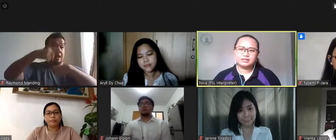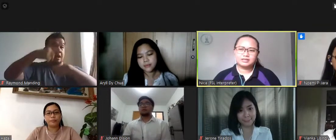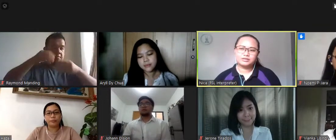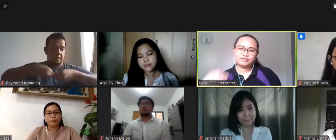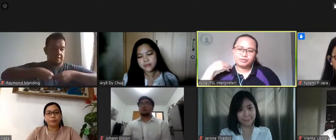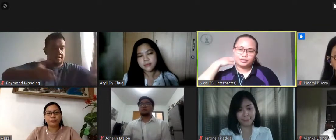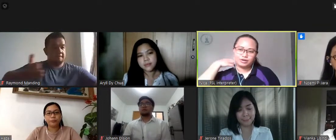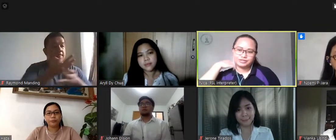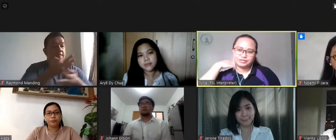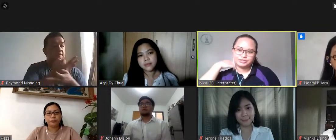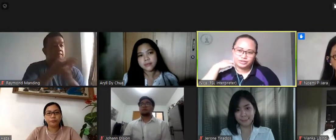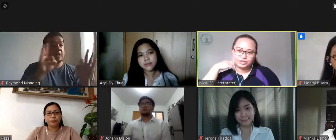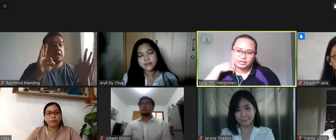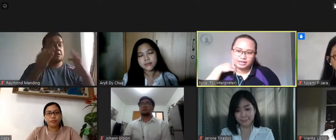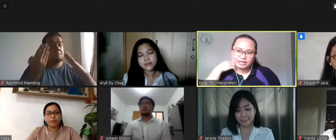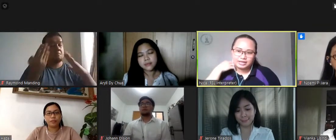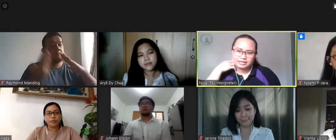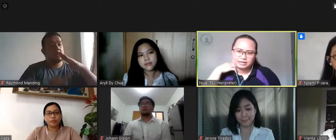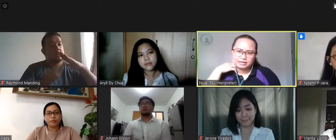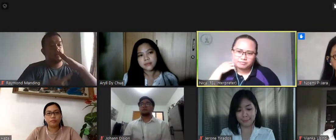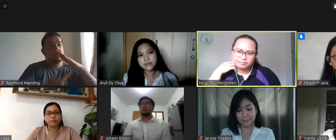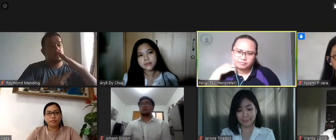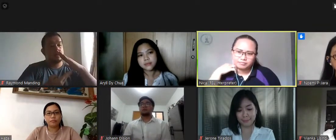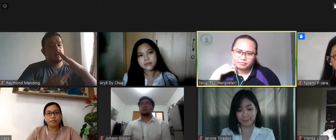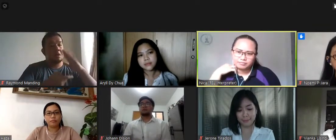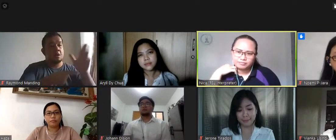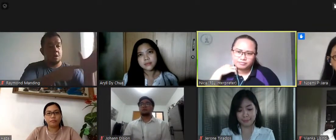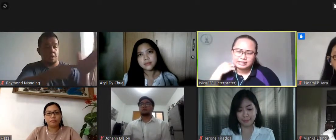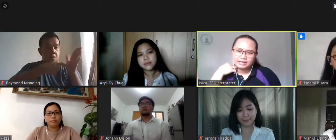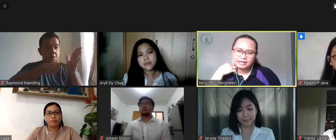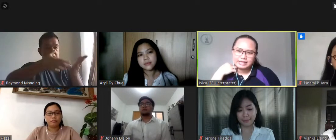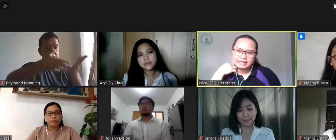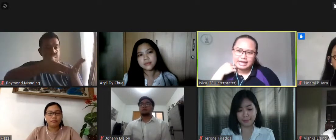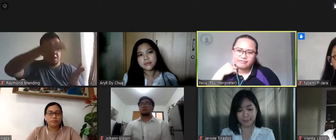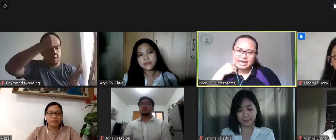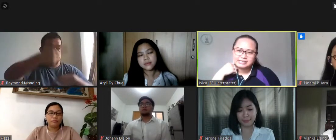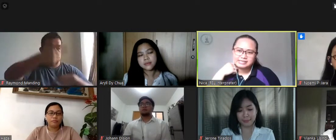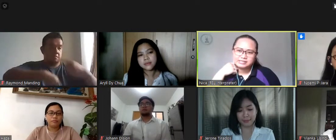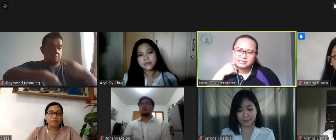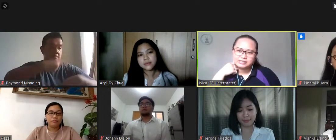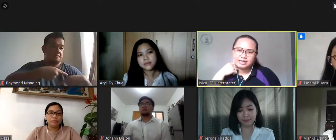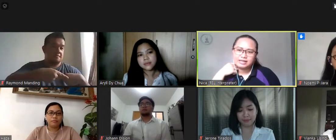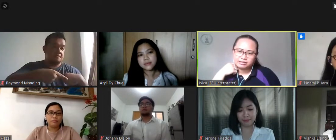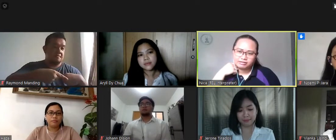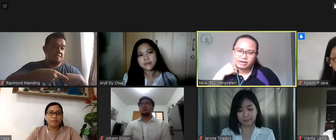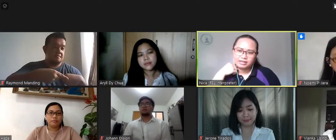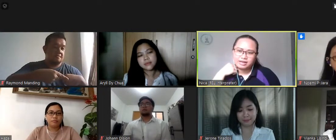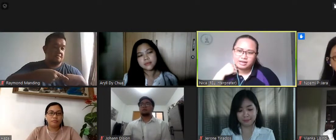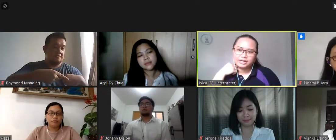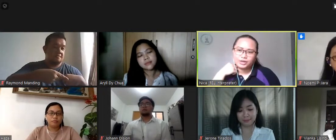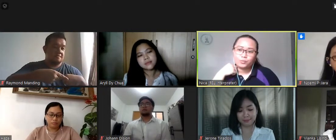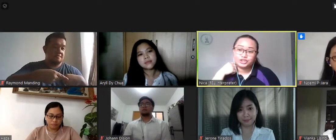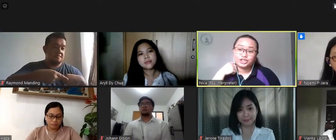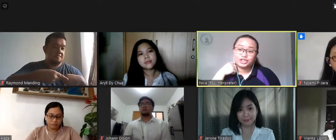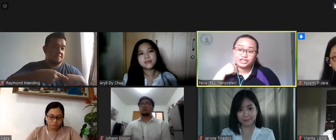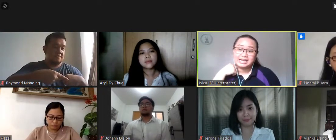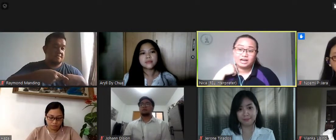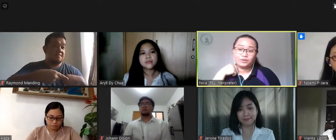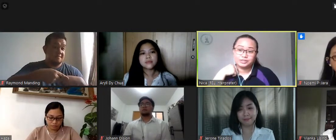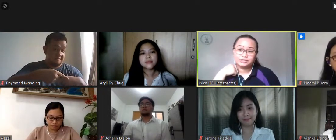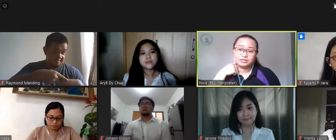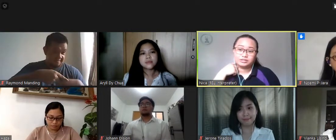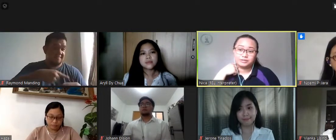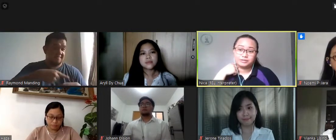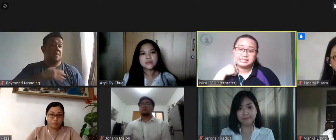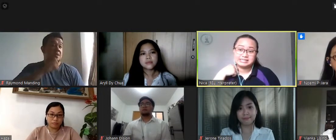Sa government office doon, and they have access, they are required to learn sign language,